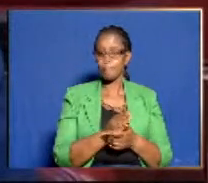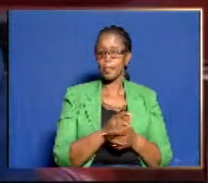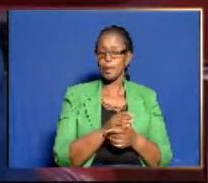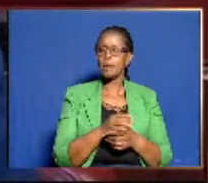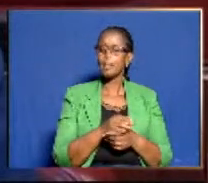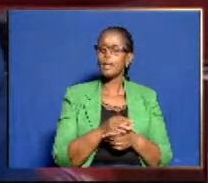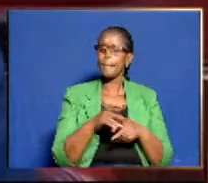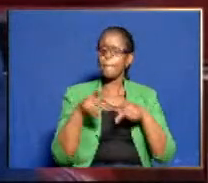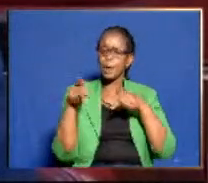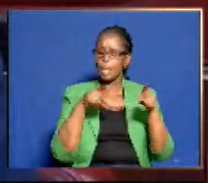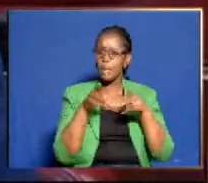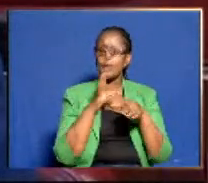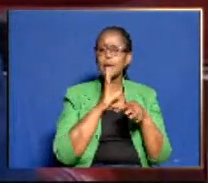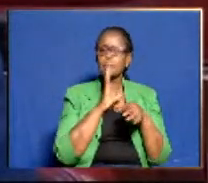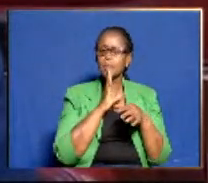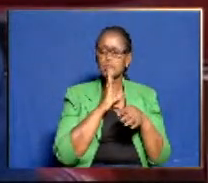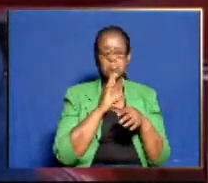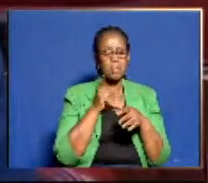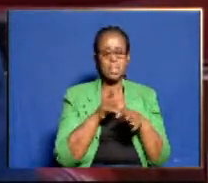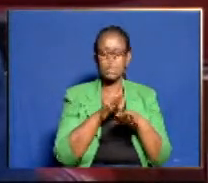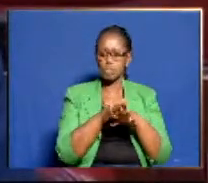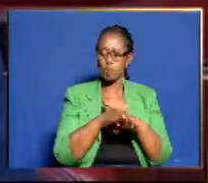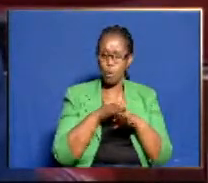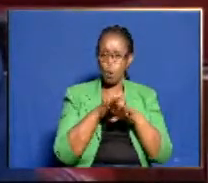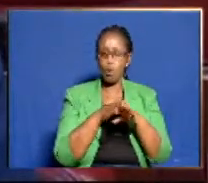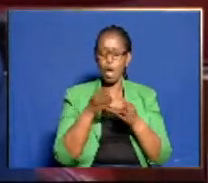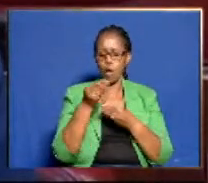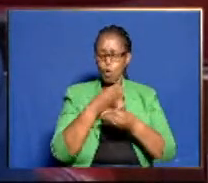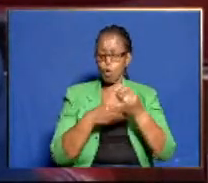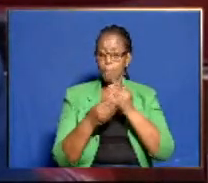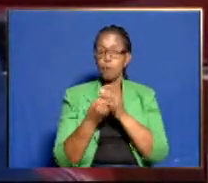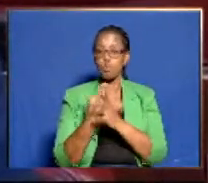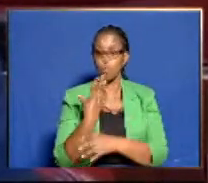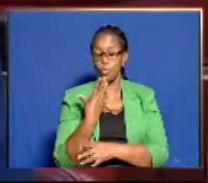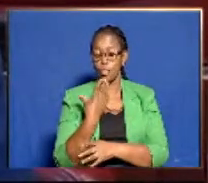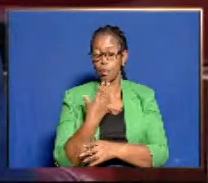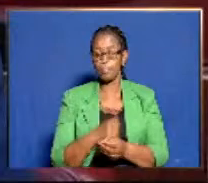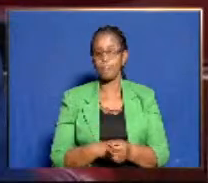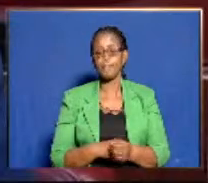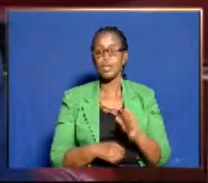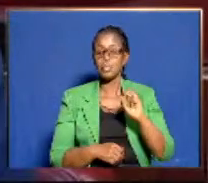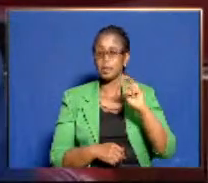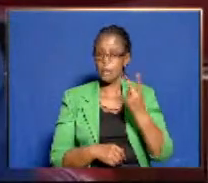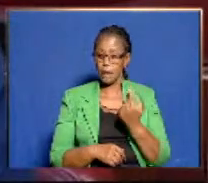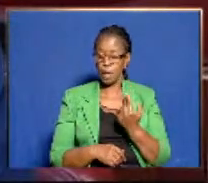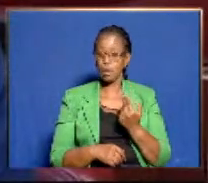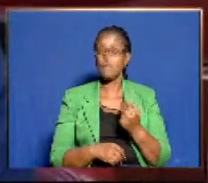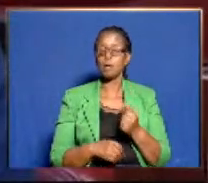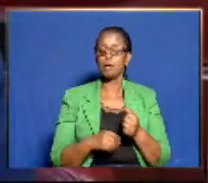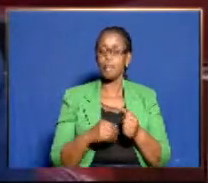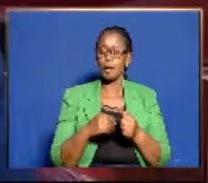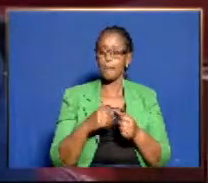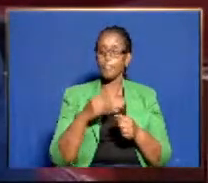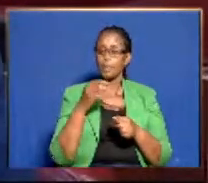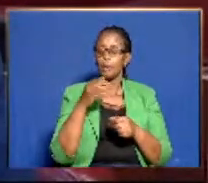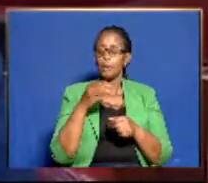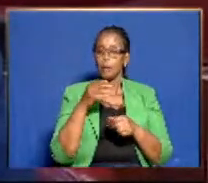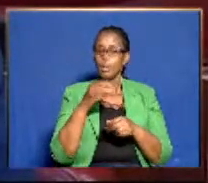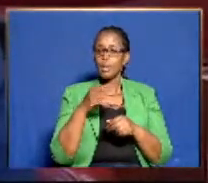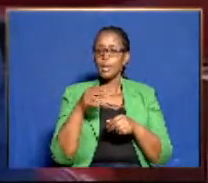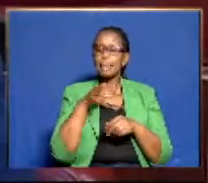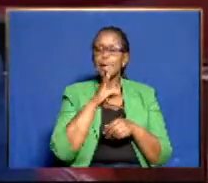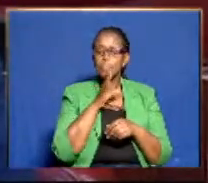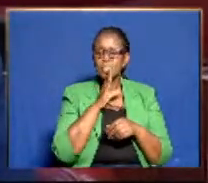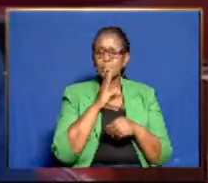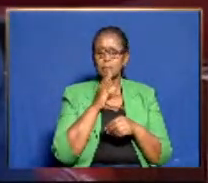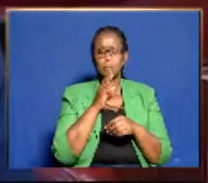down economic growth. Two, pending bills also inhibits the performance of